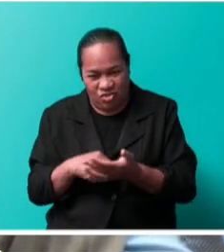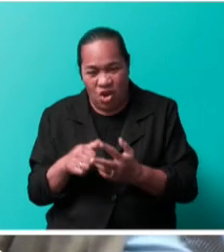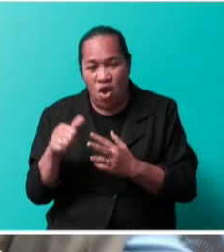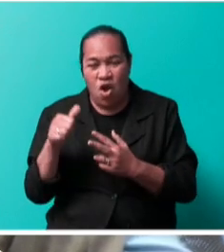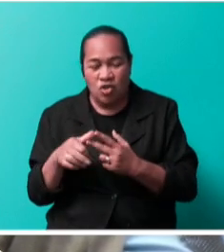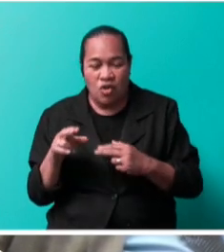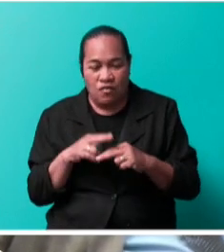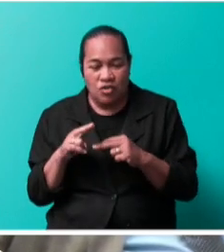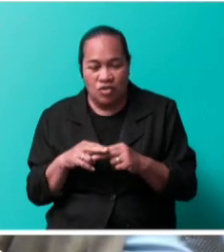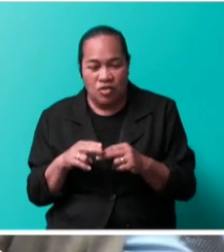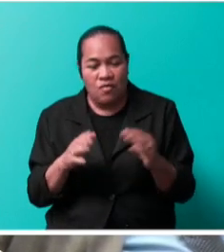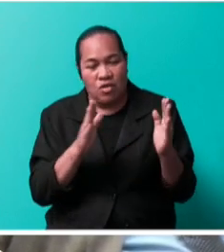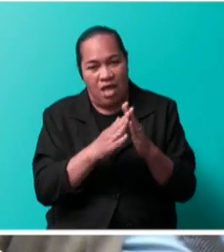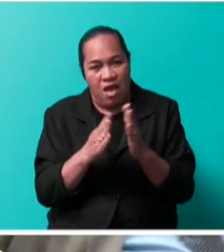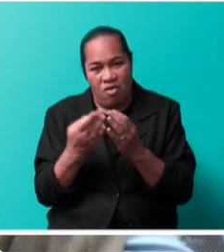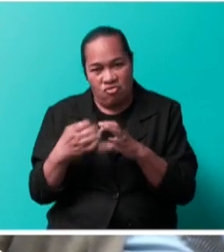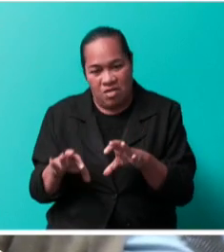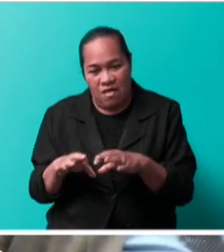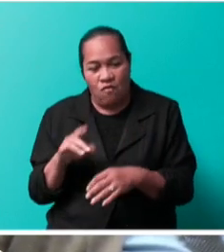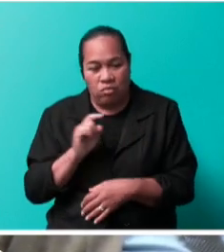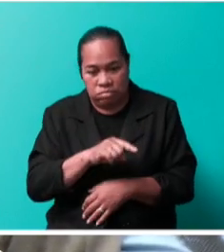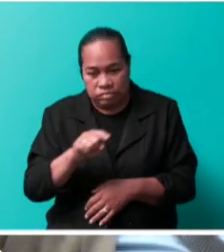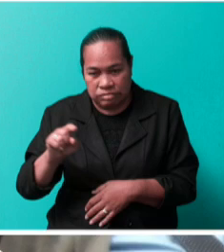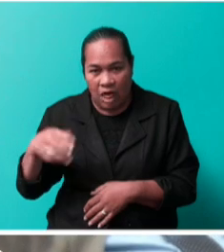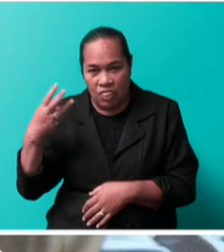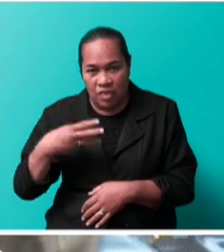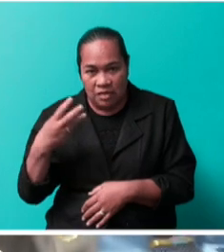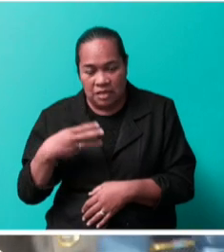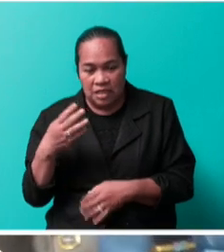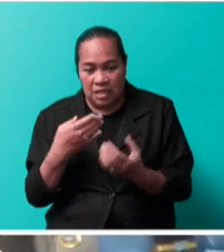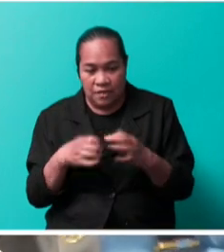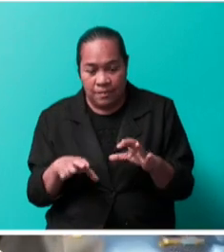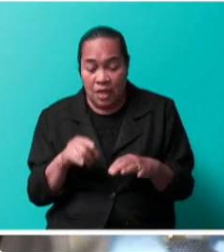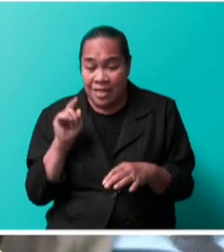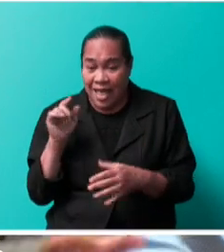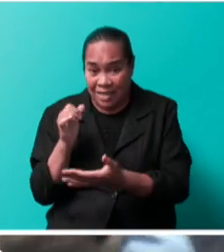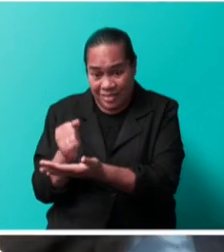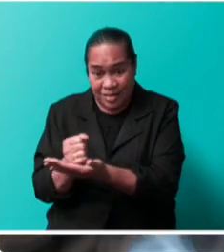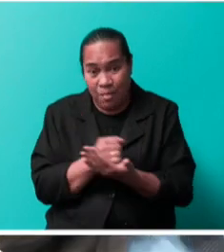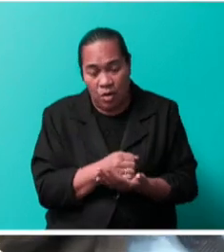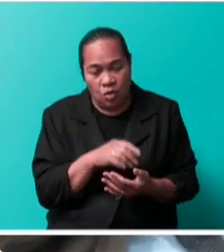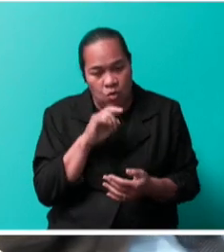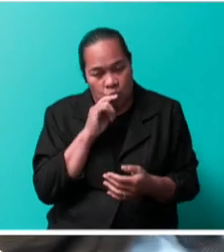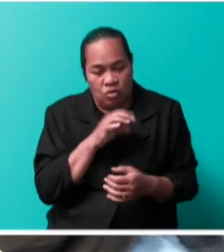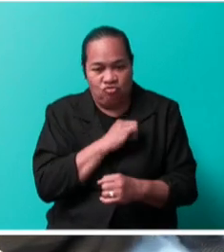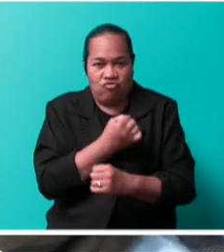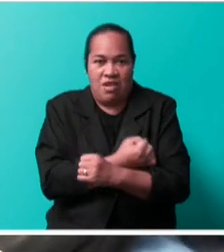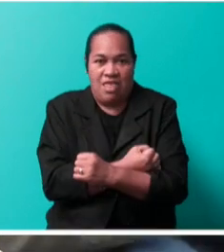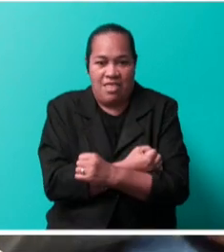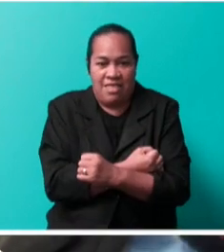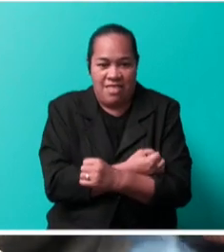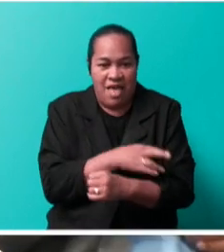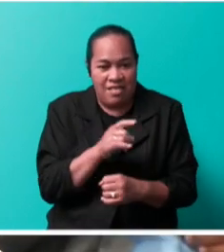Fiji's municipal councils. Mr. Speaker, sir, the support is expected to significantly strengthen